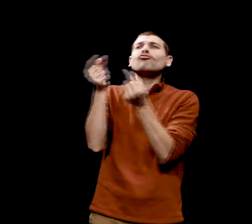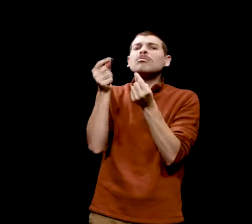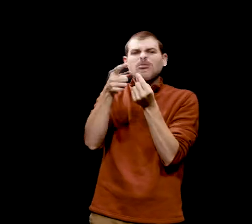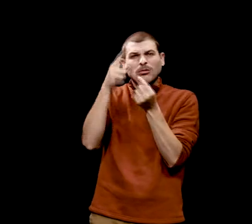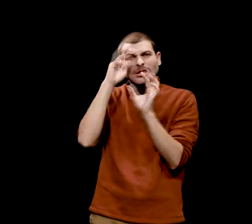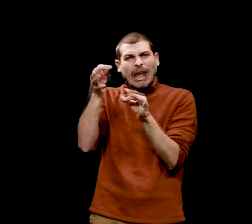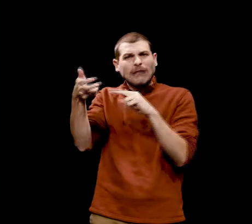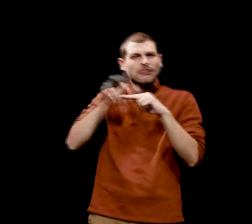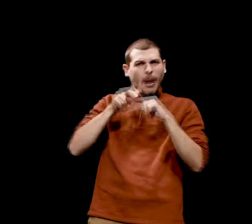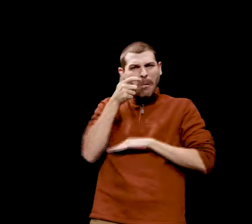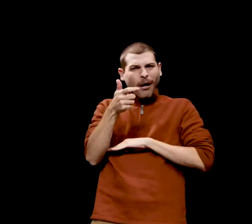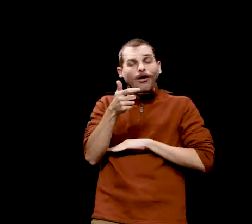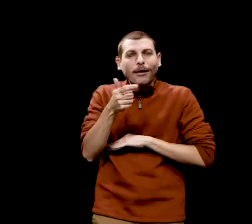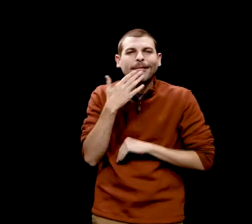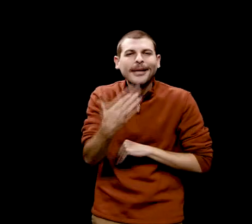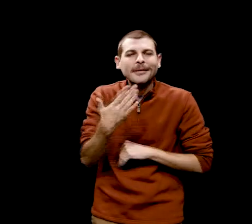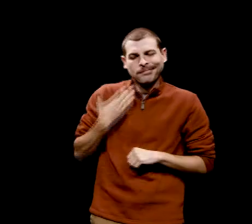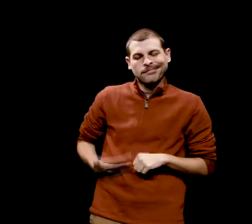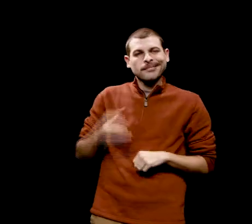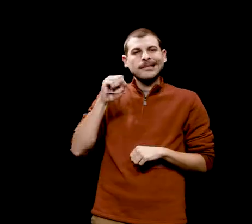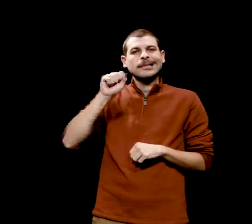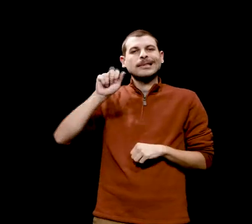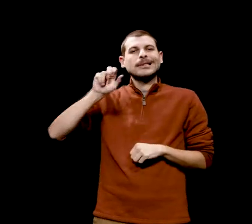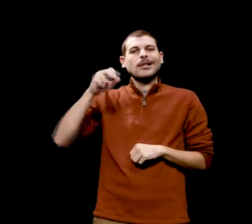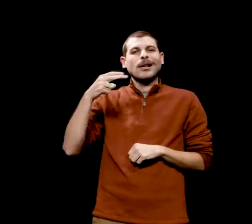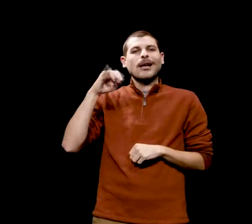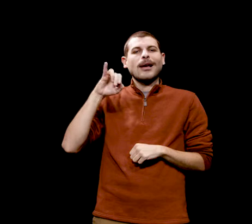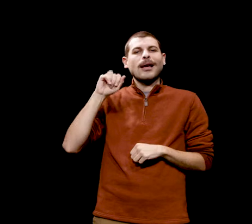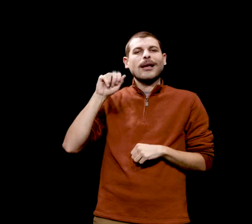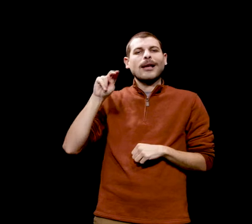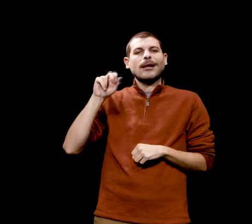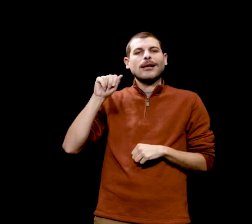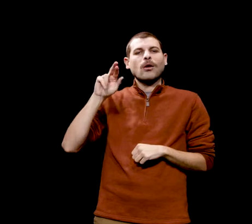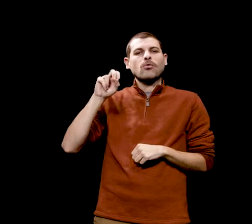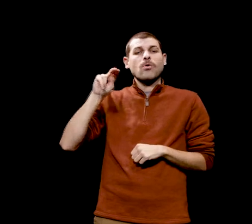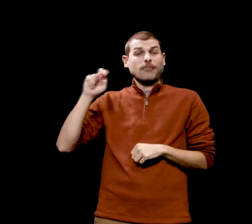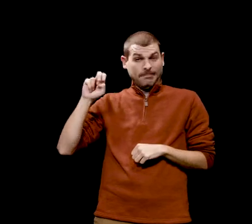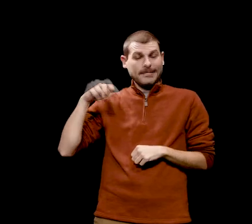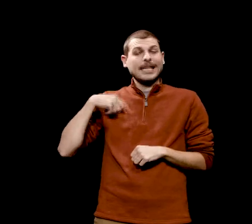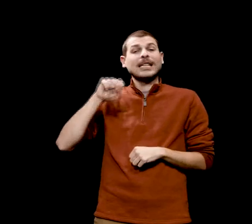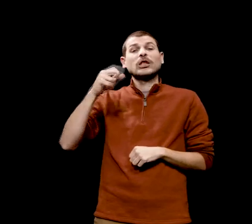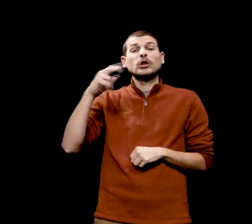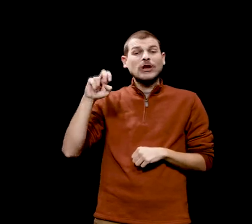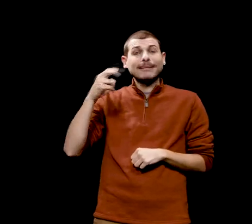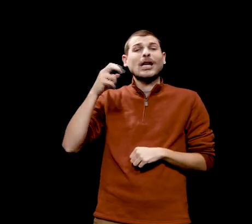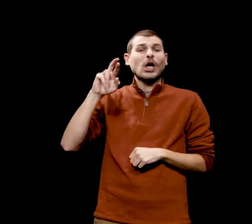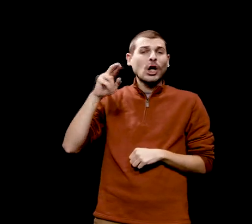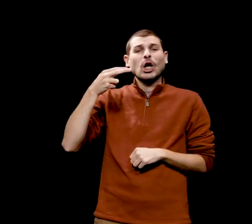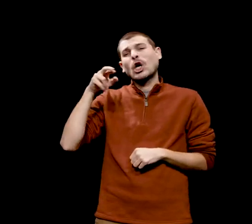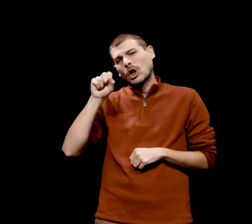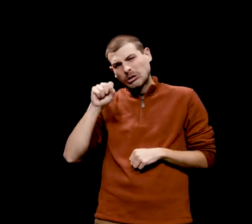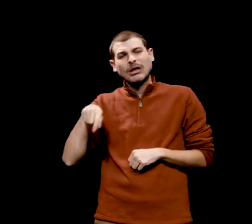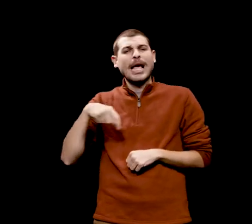you. My name is Sarah Iannarone. My pronouns are she, her, hers. I am wearing a black